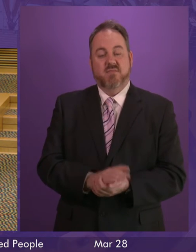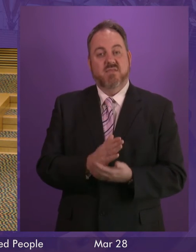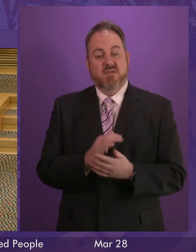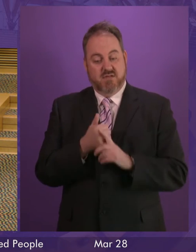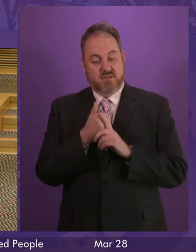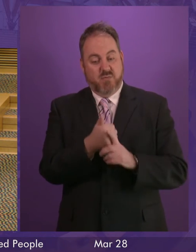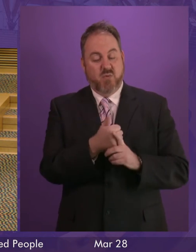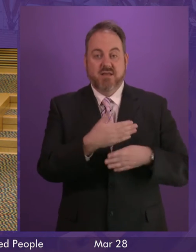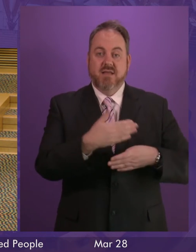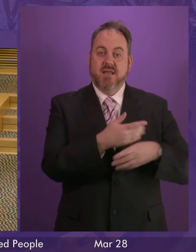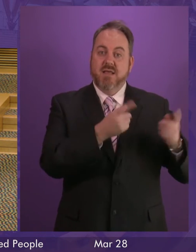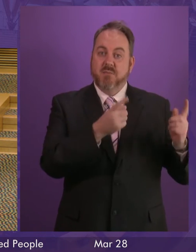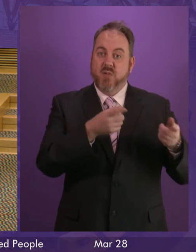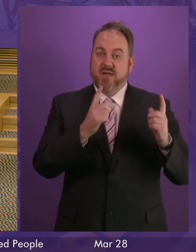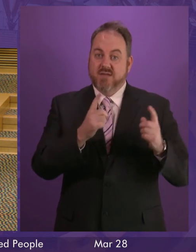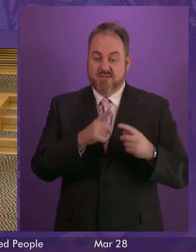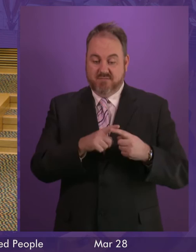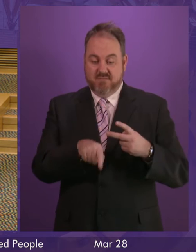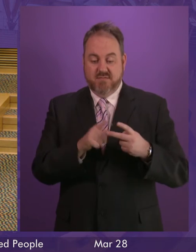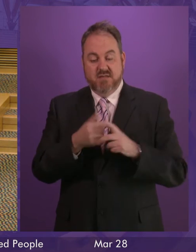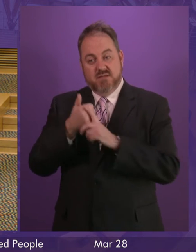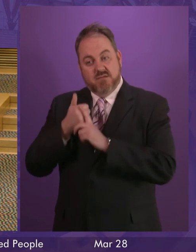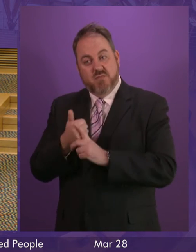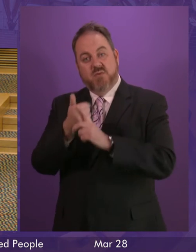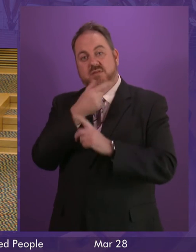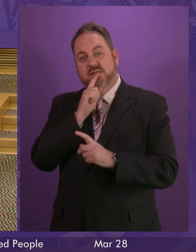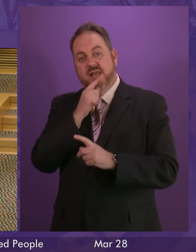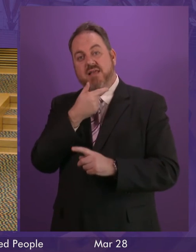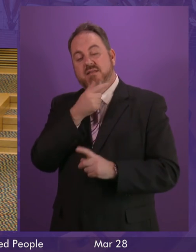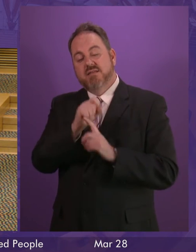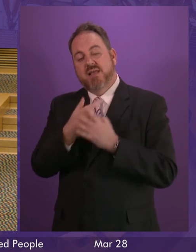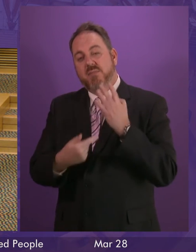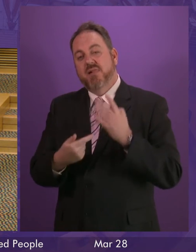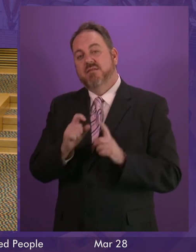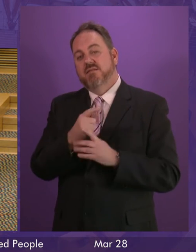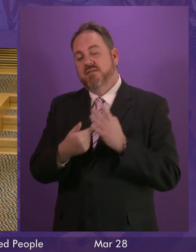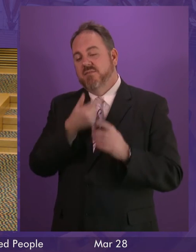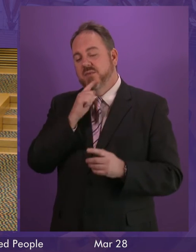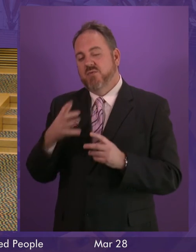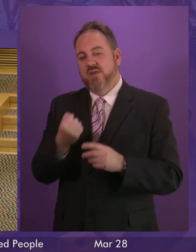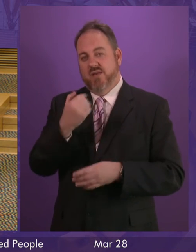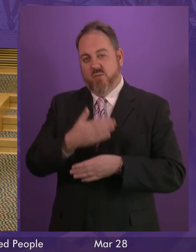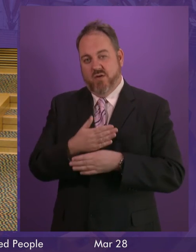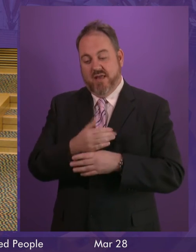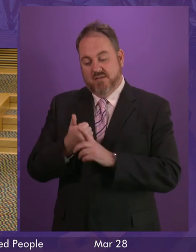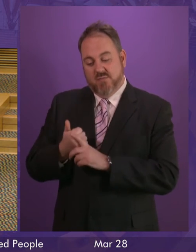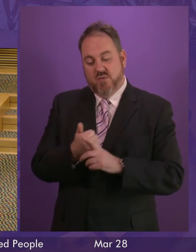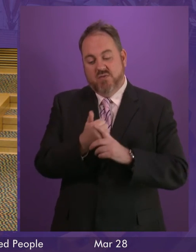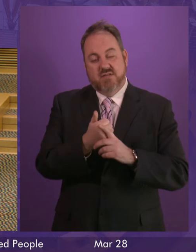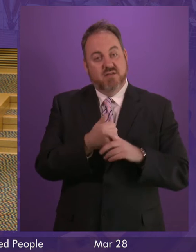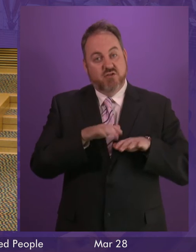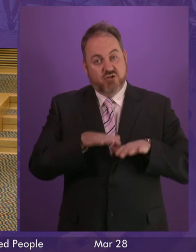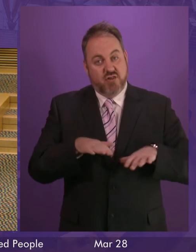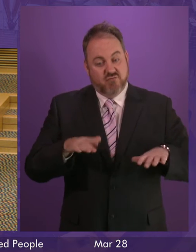Supporting employers, supporting disabled people into work and supporting young people to make successful transitions from school, which can be a